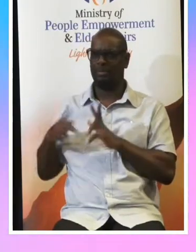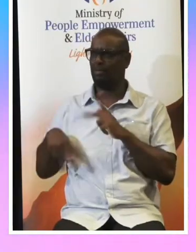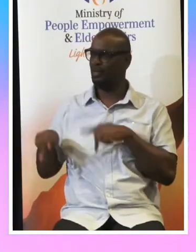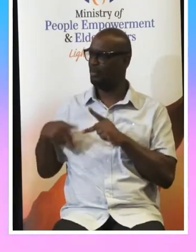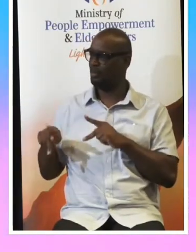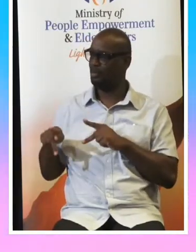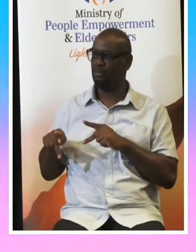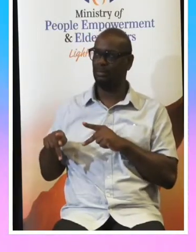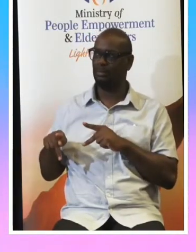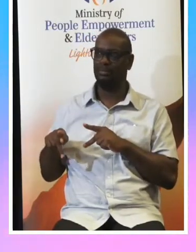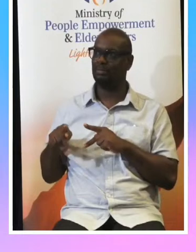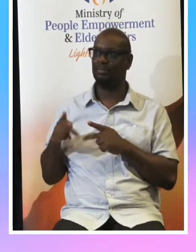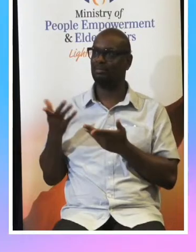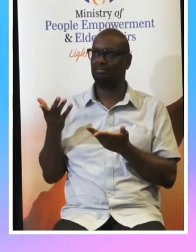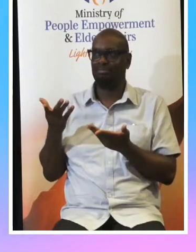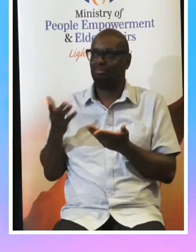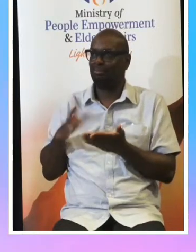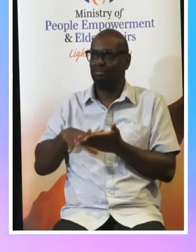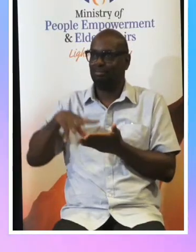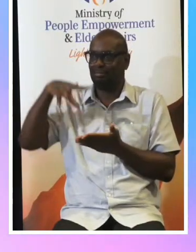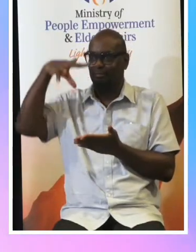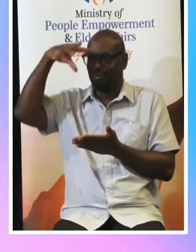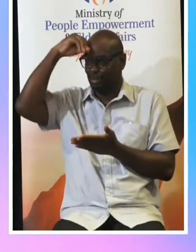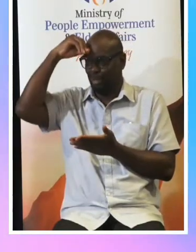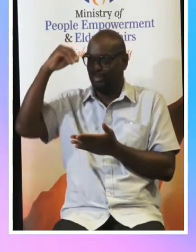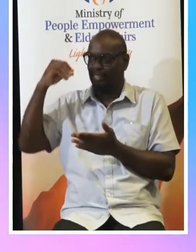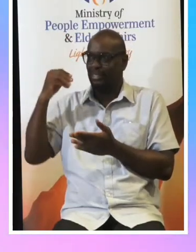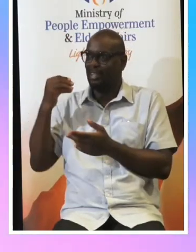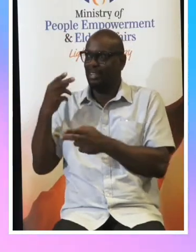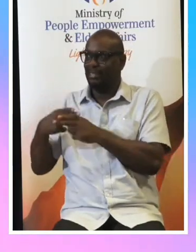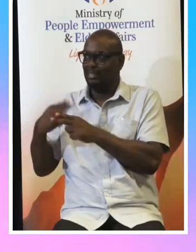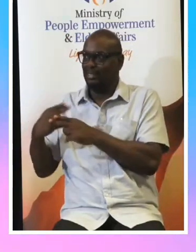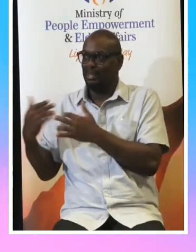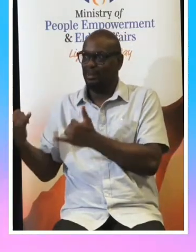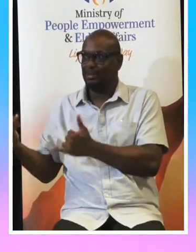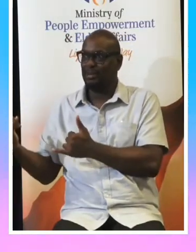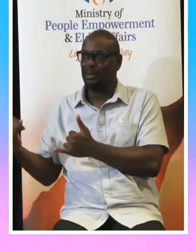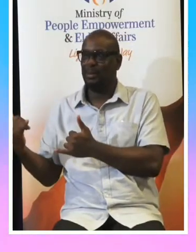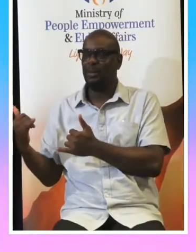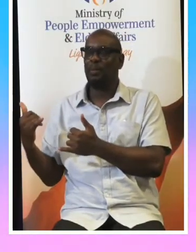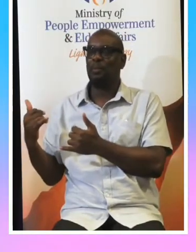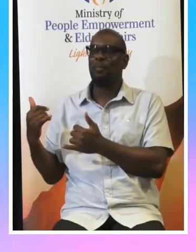I learnt because of that assignment to chronicle the election of